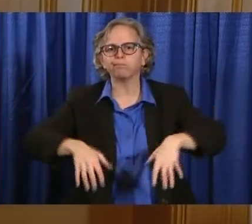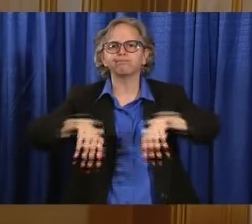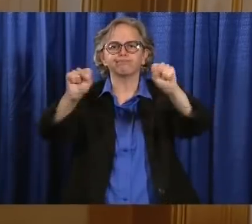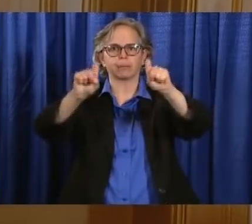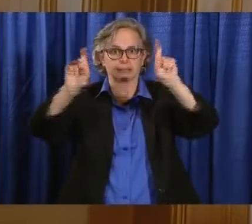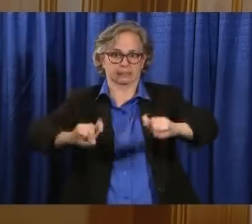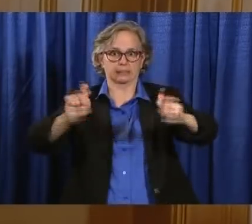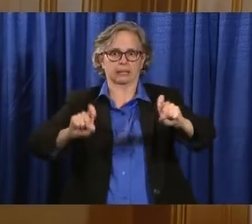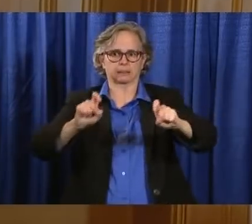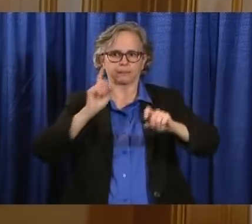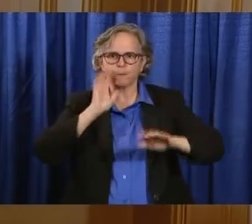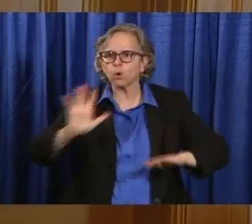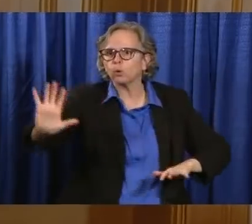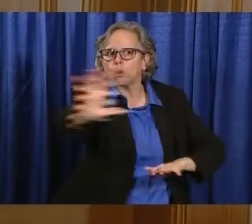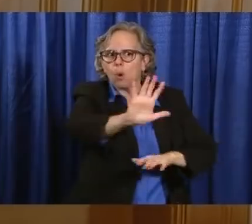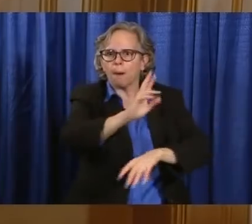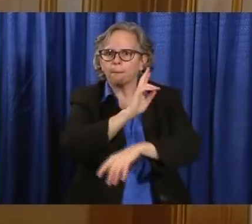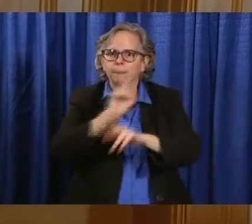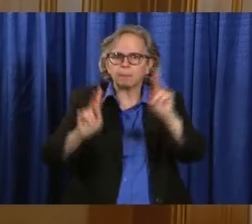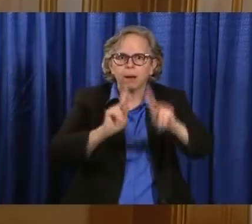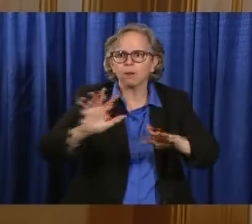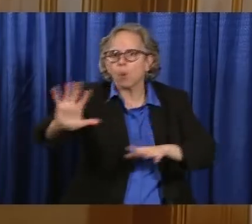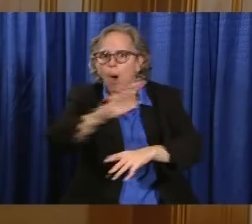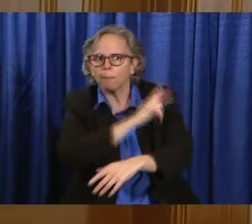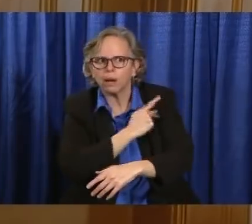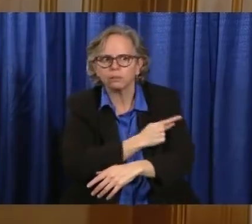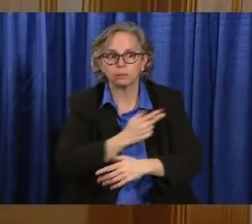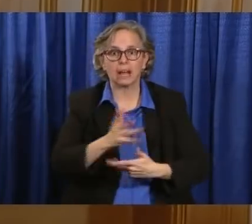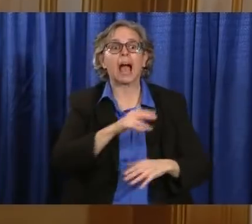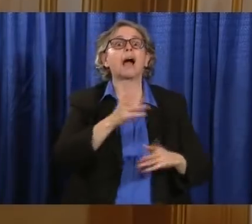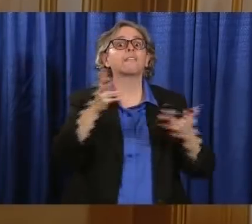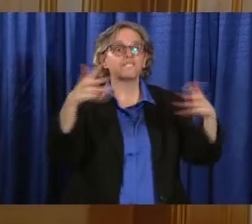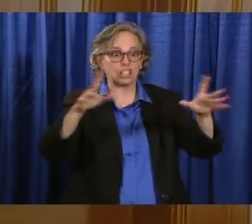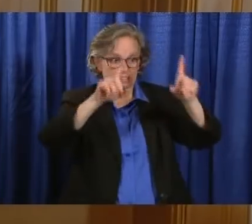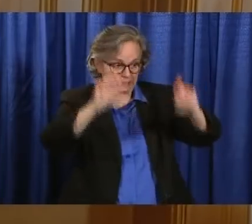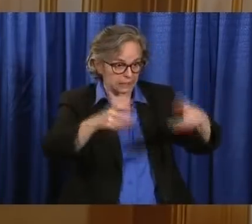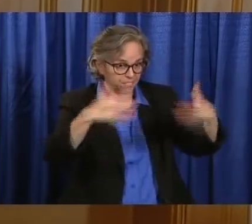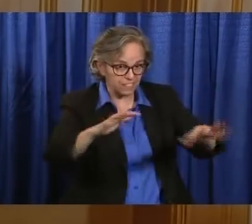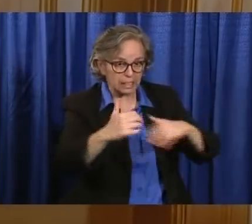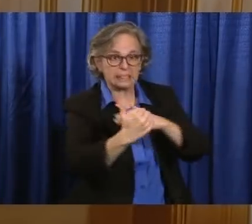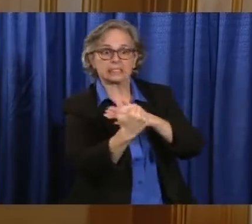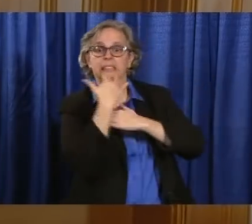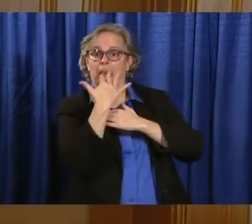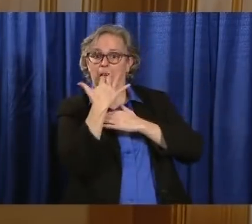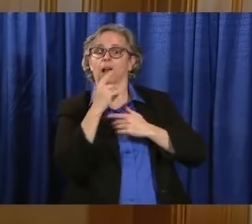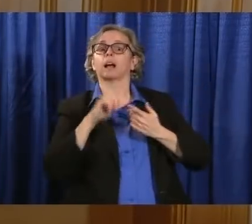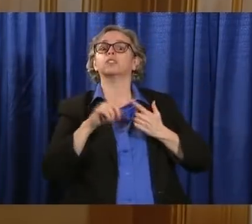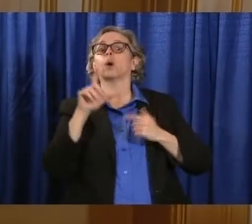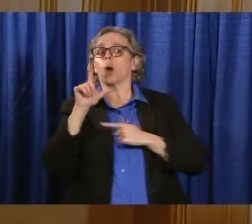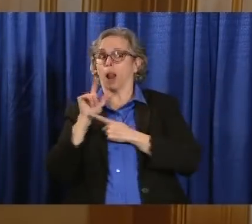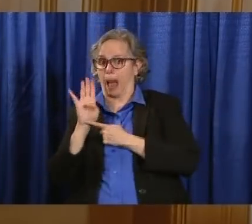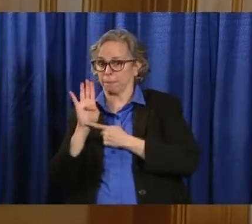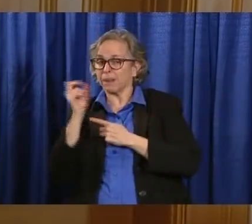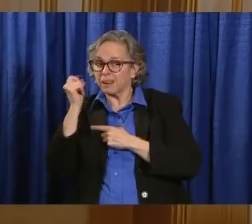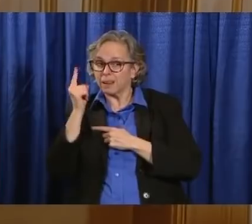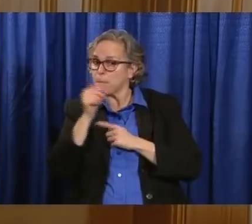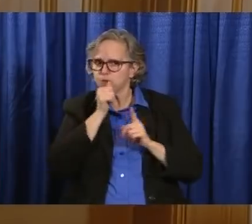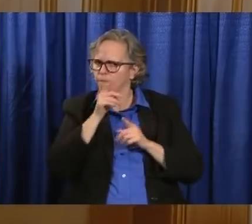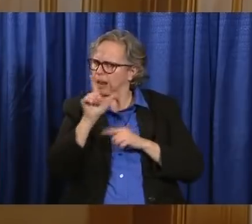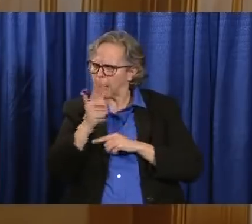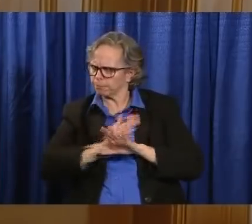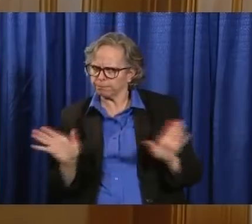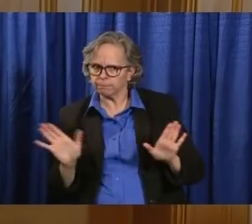take the swab and get that sample from the patient and then send it in. So that is one bucket that is being